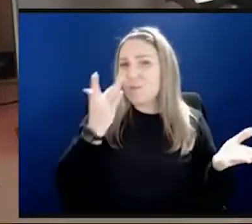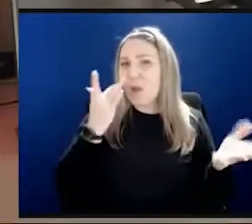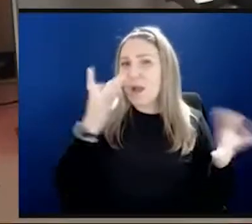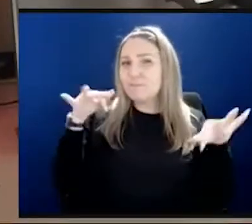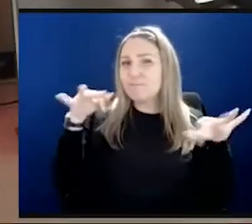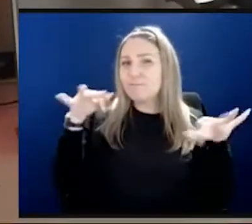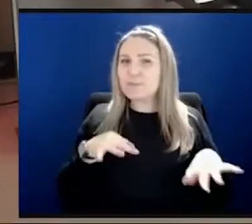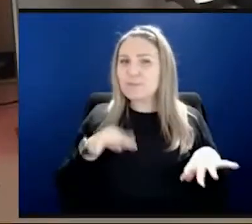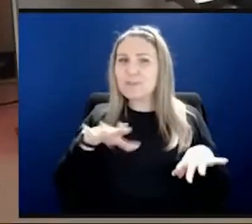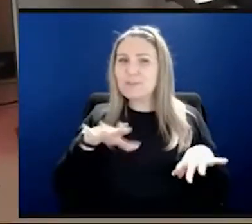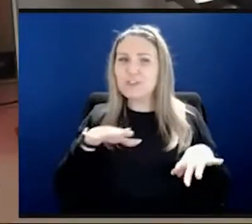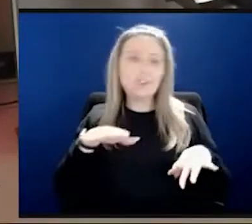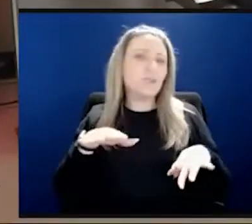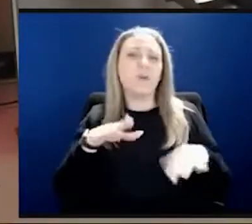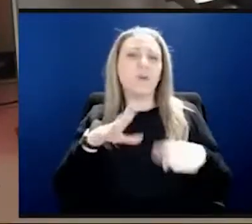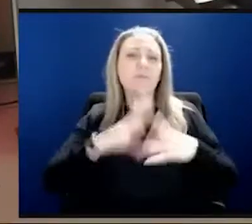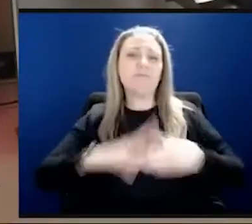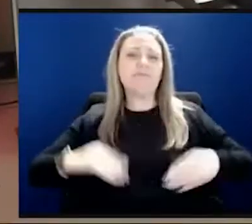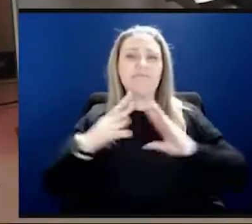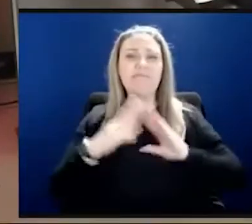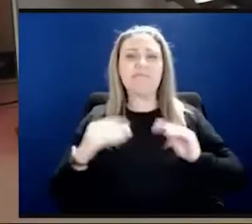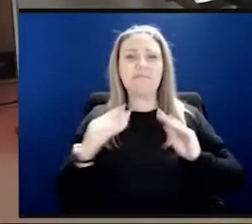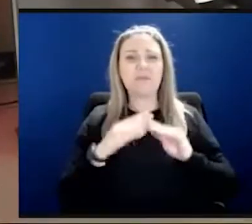as nothing short of a miracle?